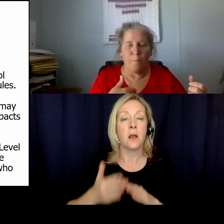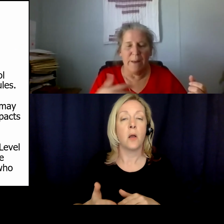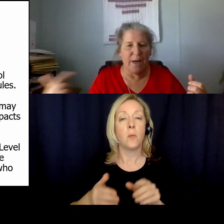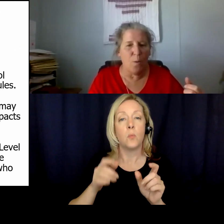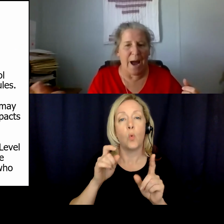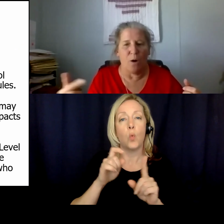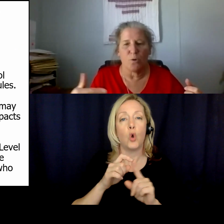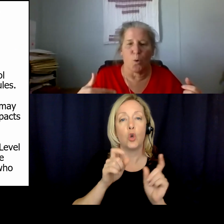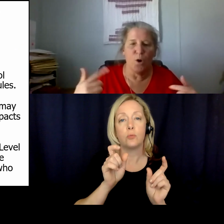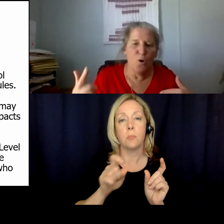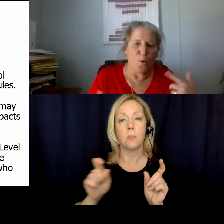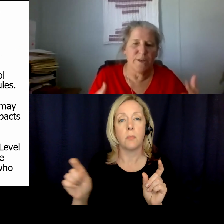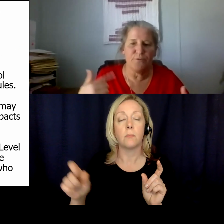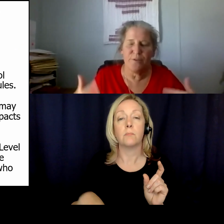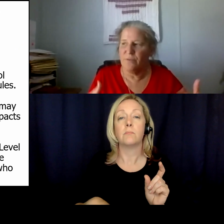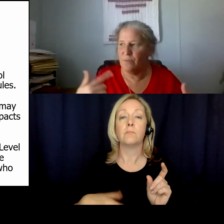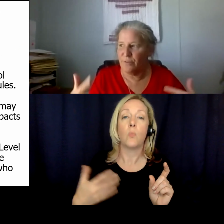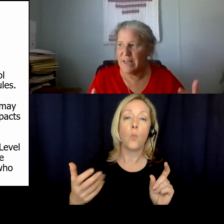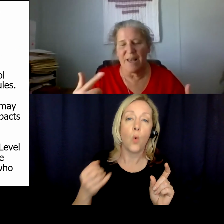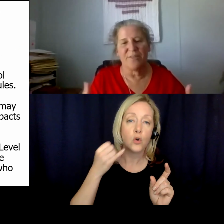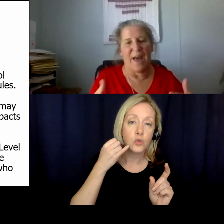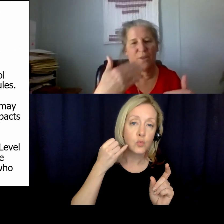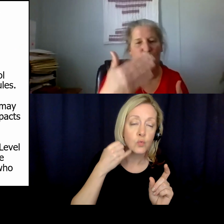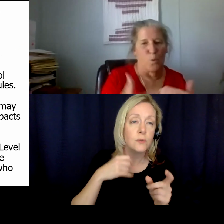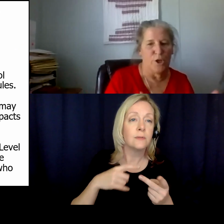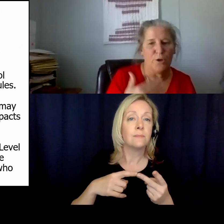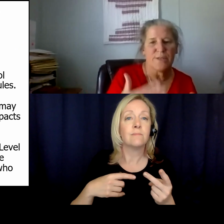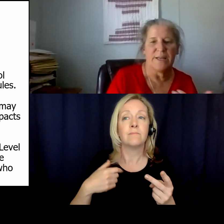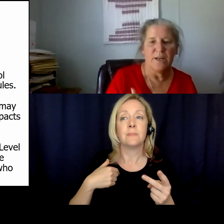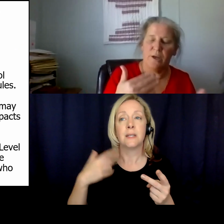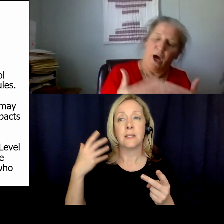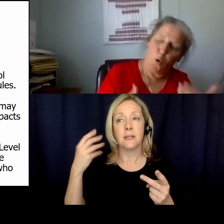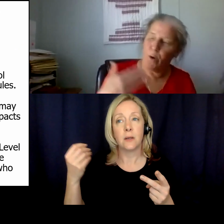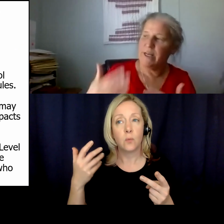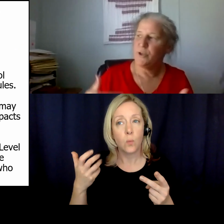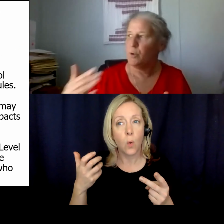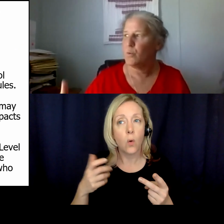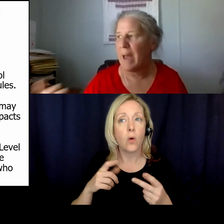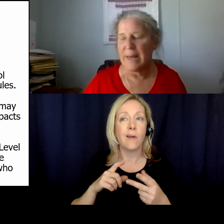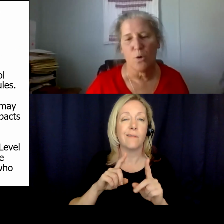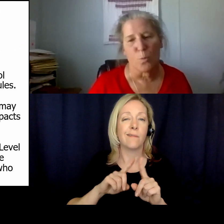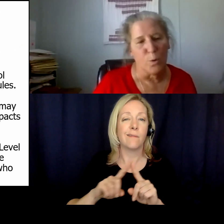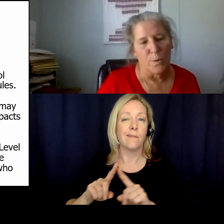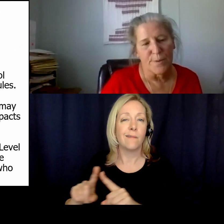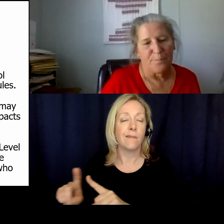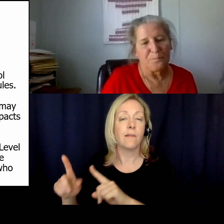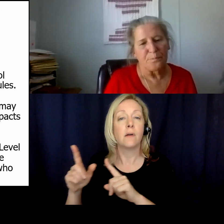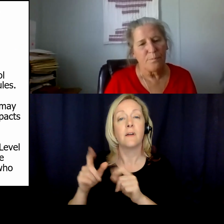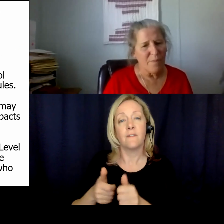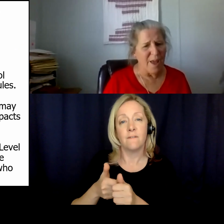or me go out, or different things like that we're using according to grammatical